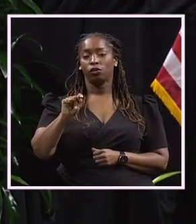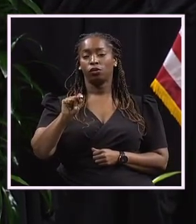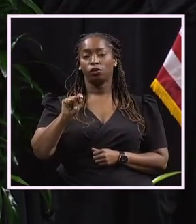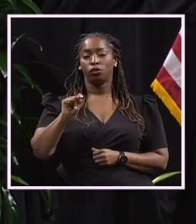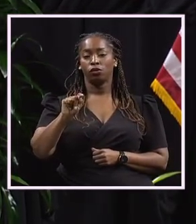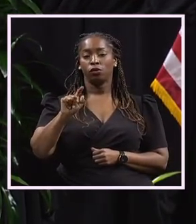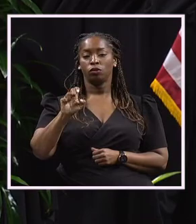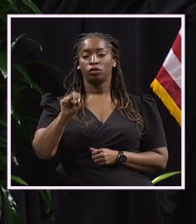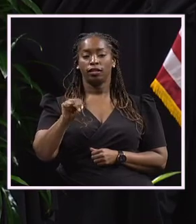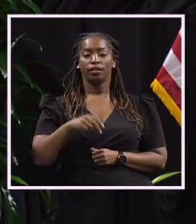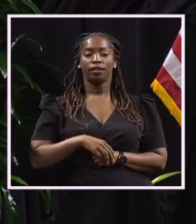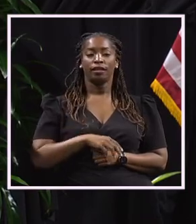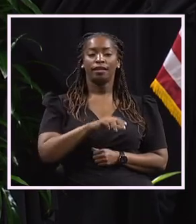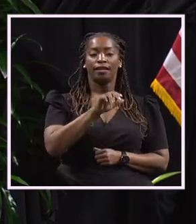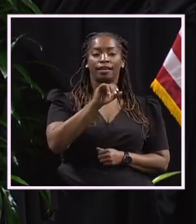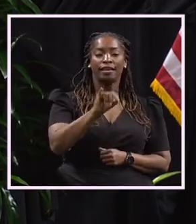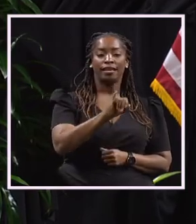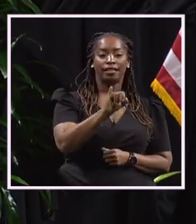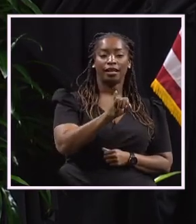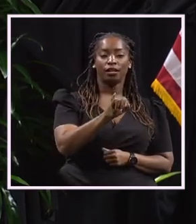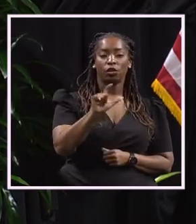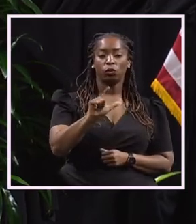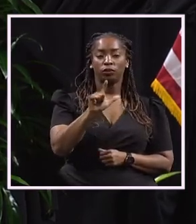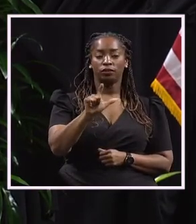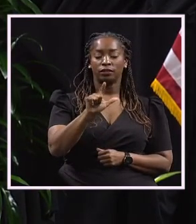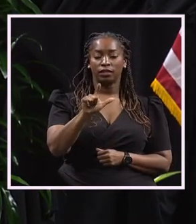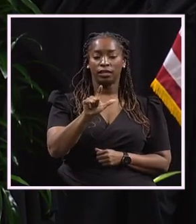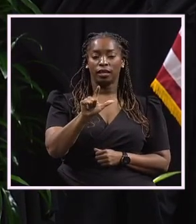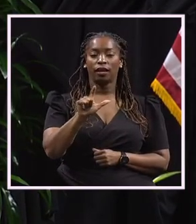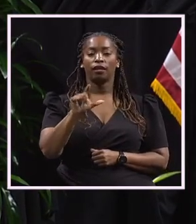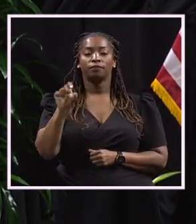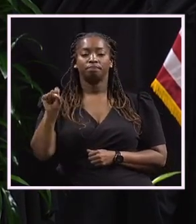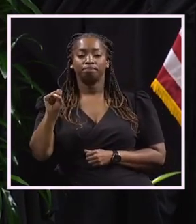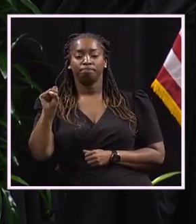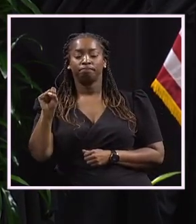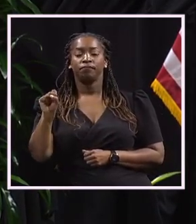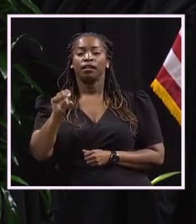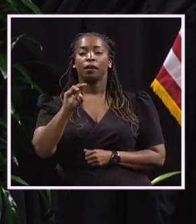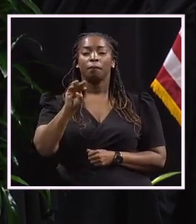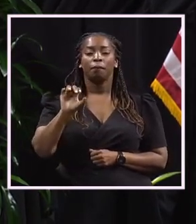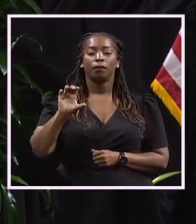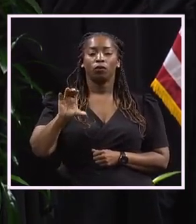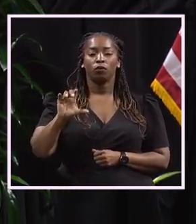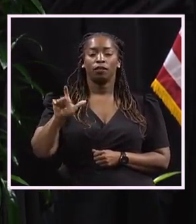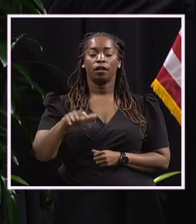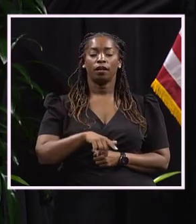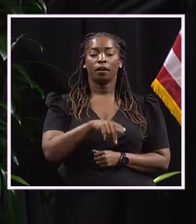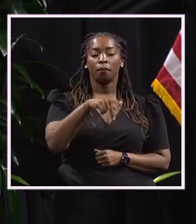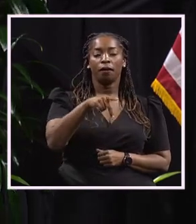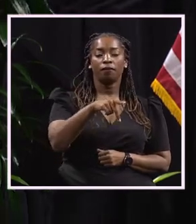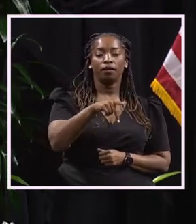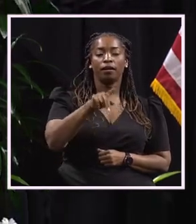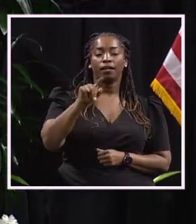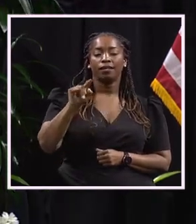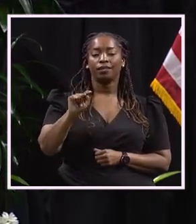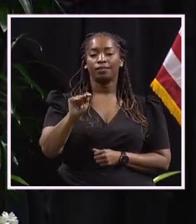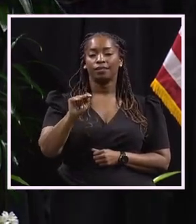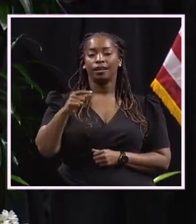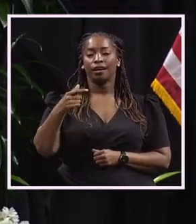Ileana Lucia Isaguirre, magna cum laude. Pablo Perez Garza, cum laude.